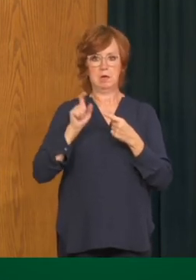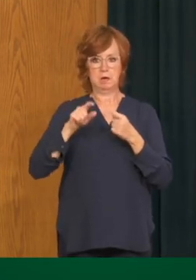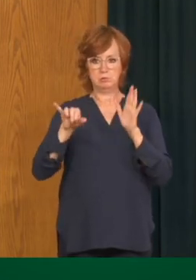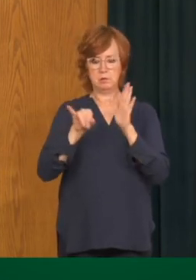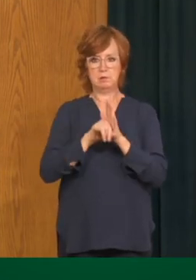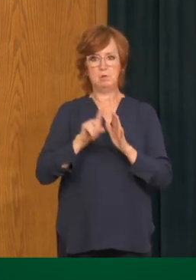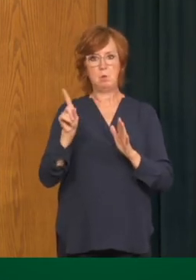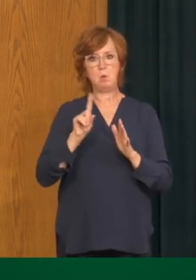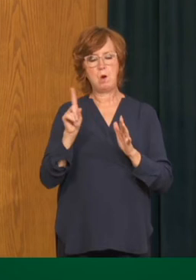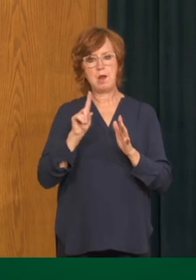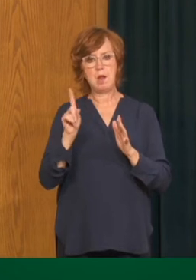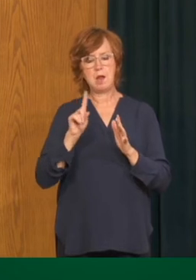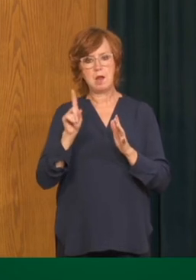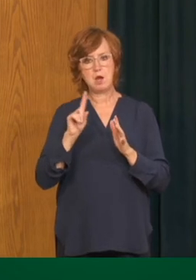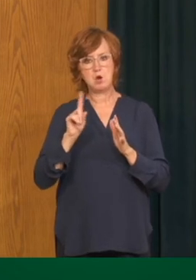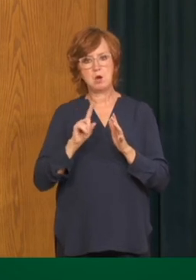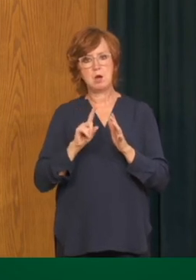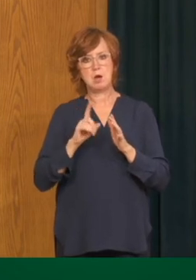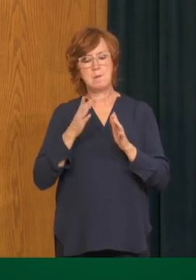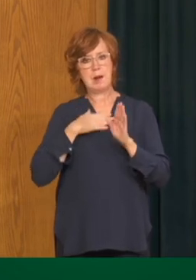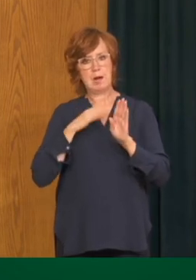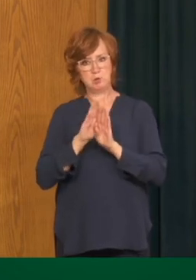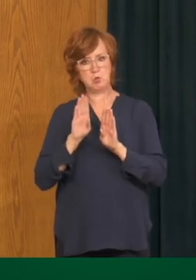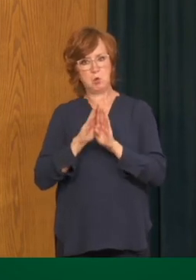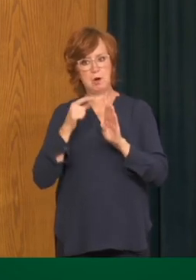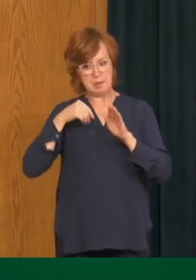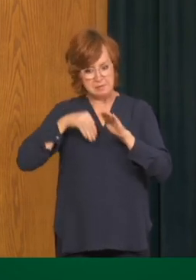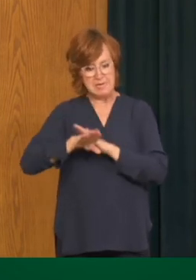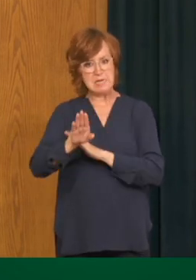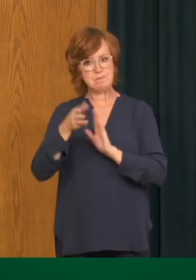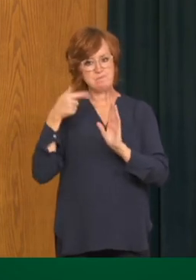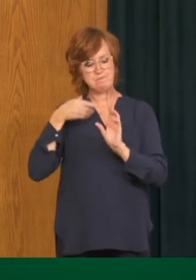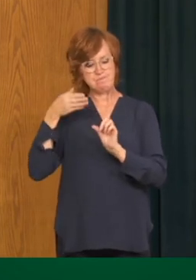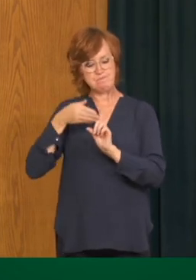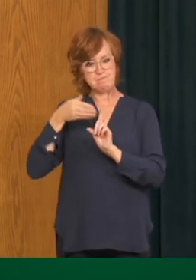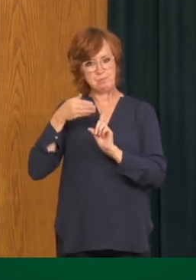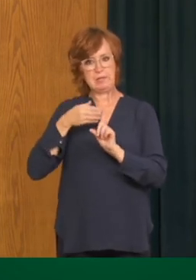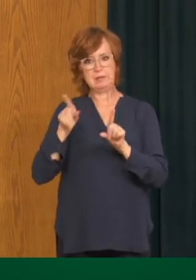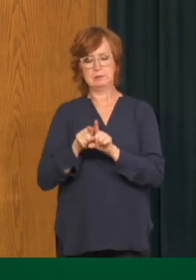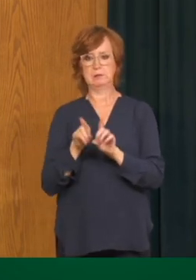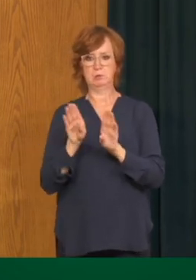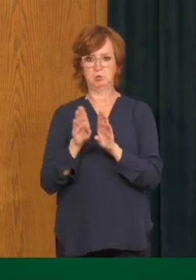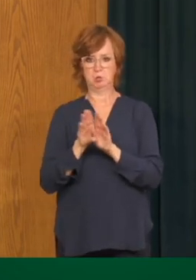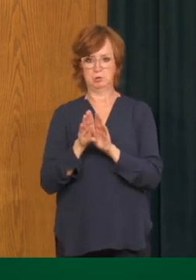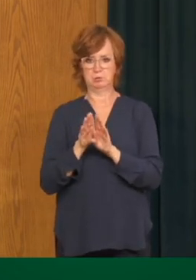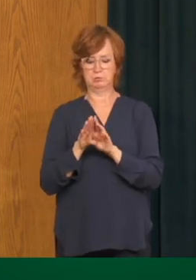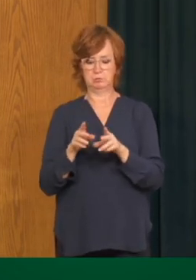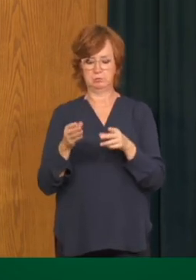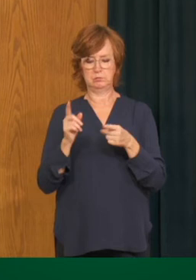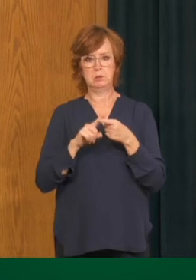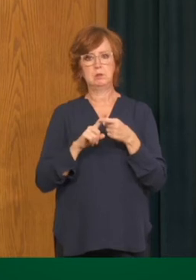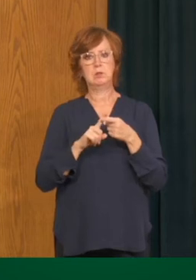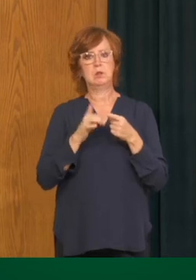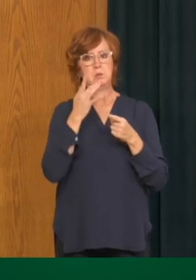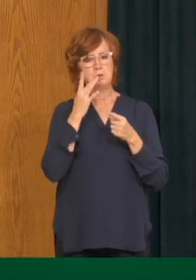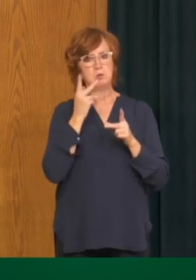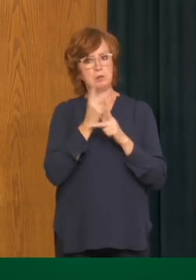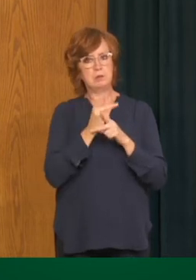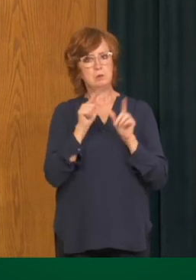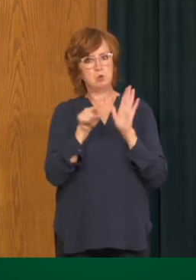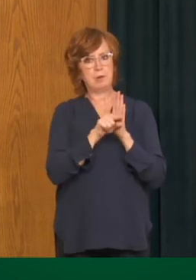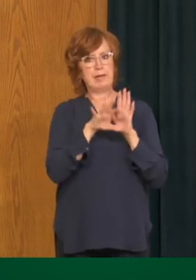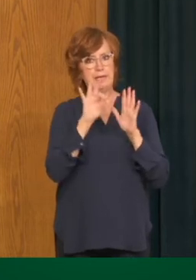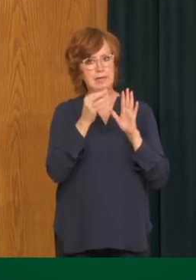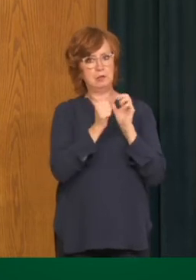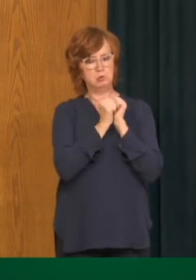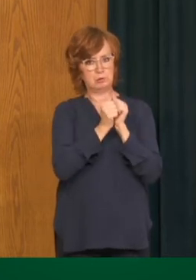the concept of random mixing happening in school. You want children more or less to stay within their class or their cohort or their block, and